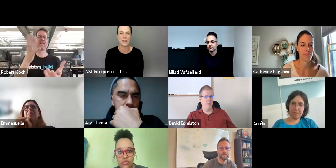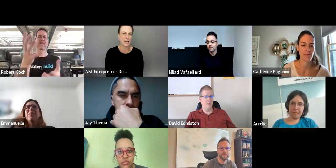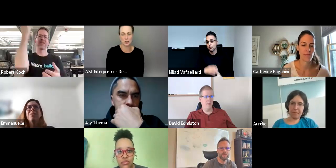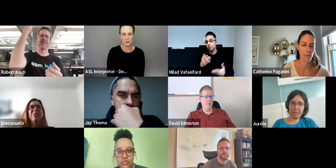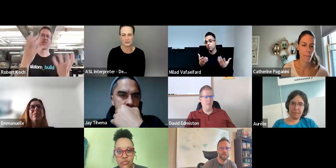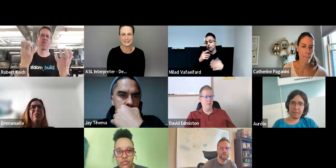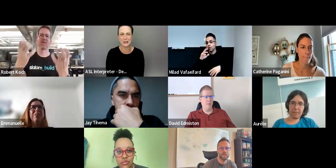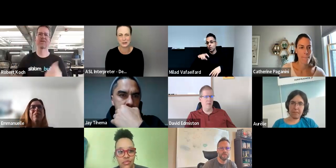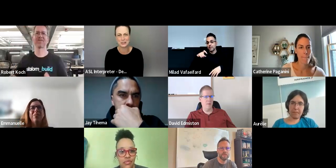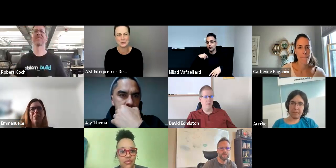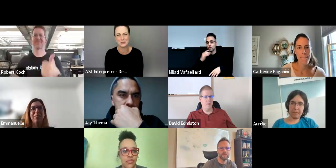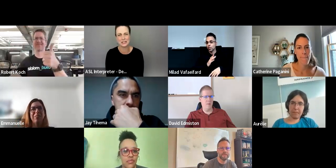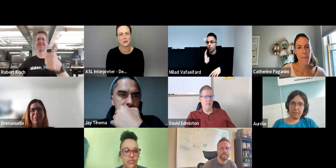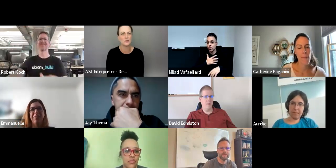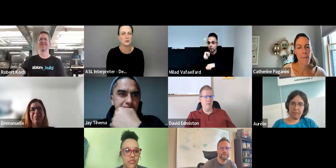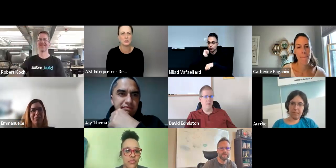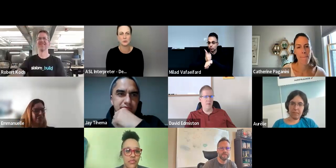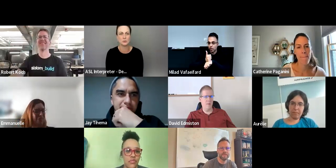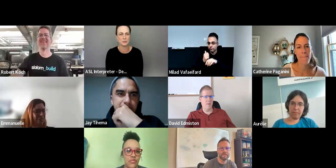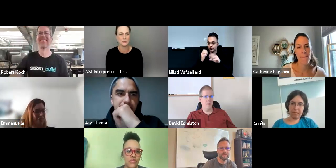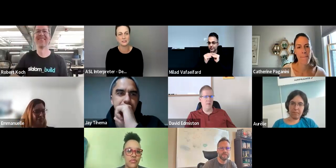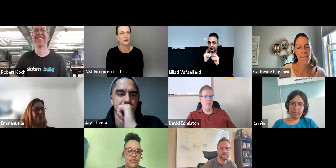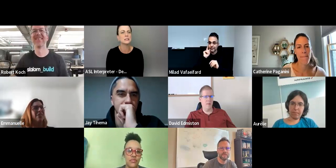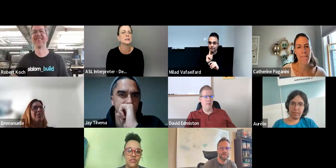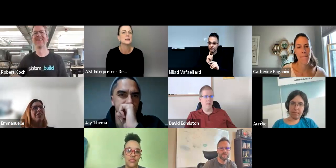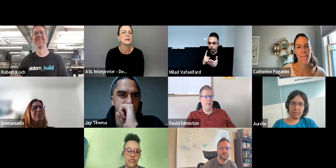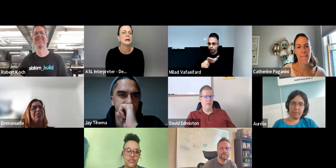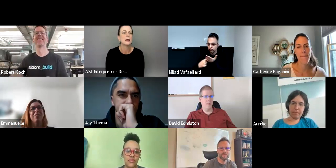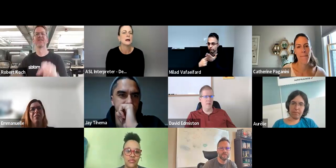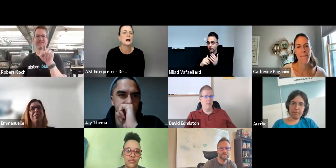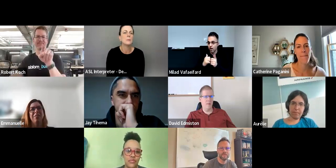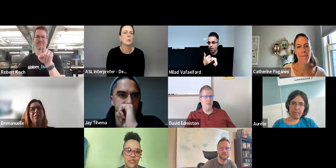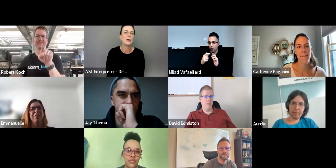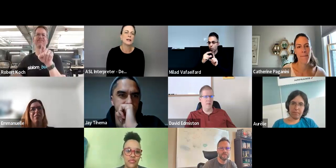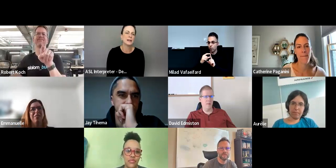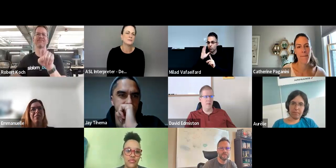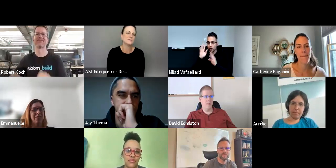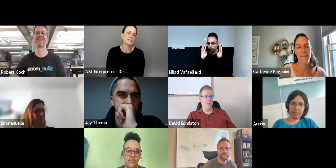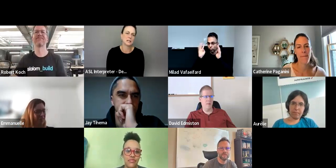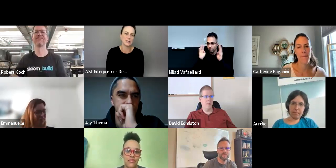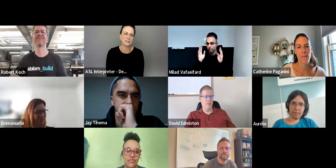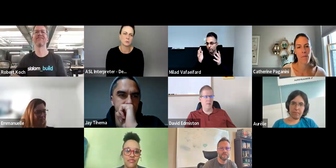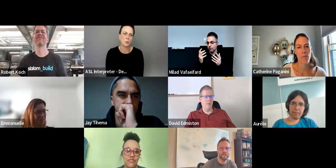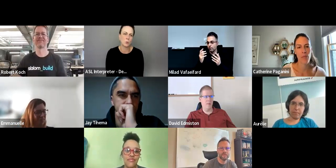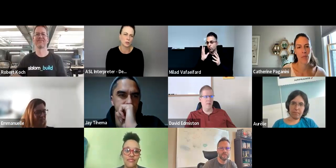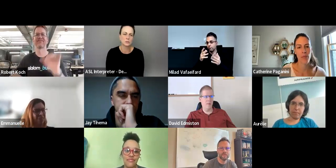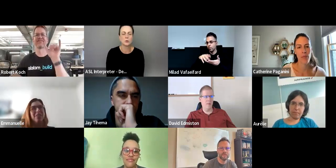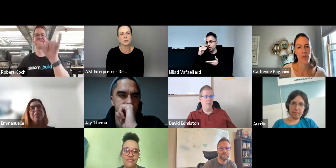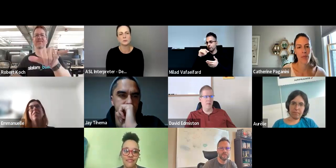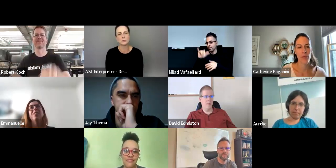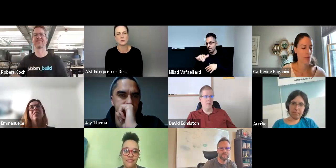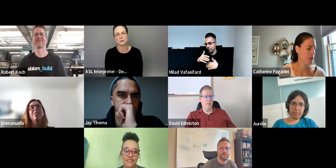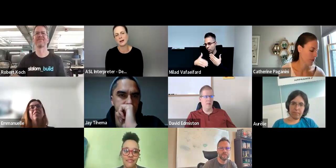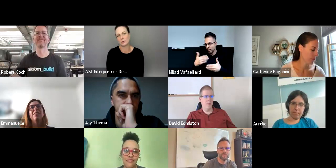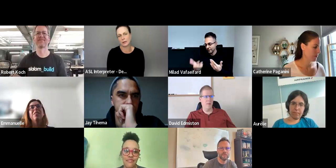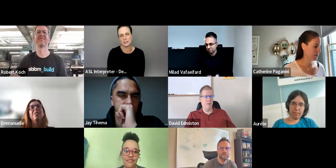for an international signer to use. I didn't know if you use something different. Well, we kind of discuss what words we'll